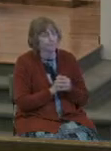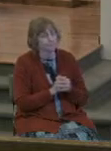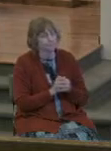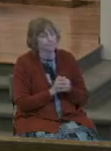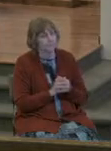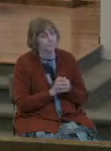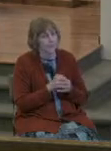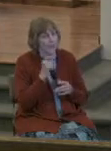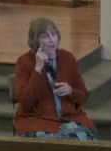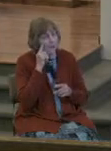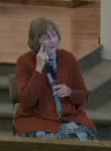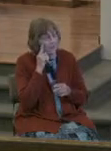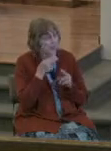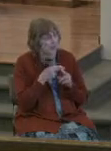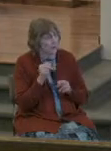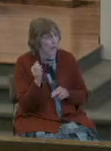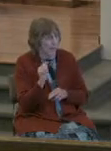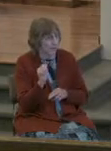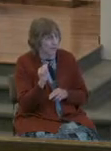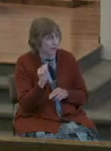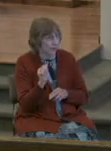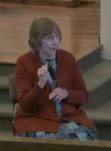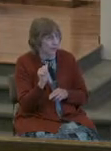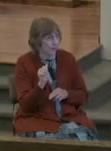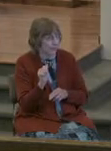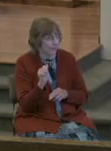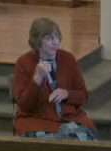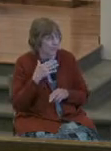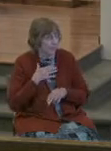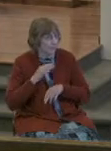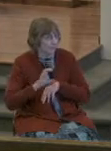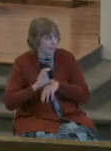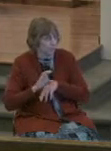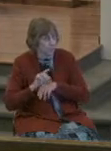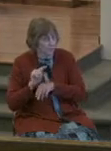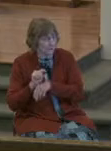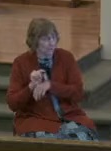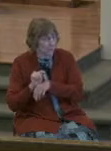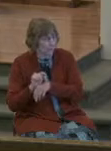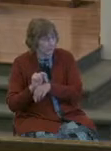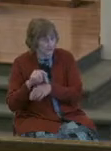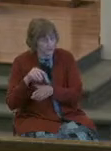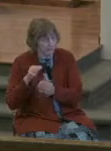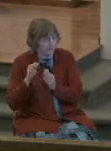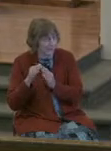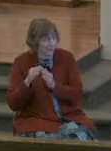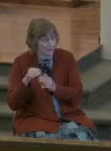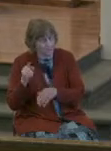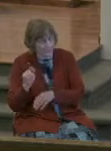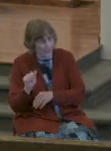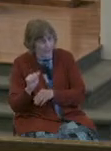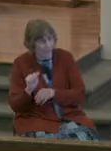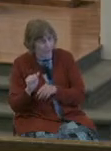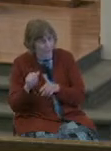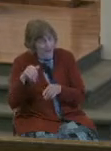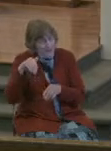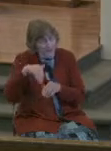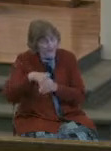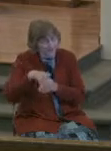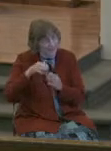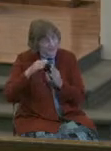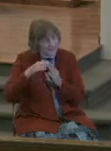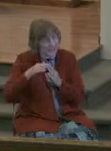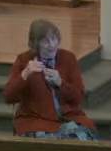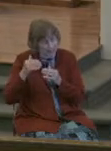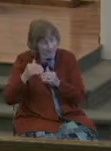think of Asheville, where our church is, we're right close to downtown. And inside the city limits of Asheville, there